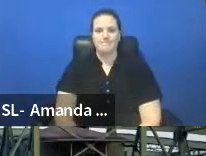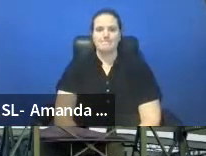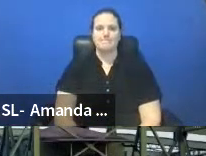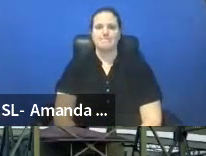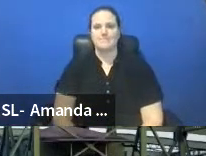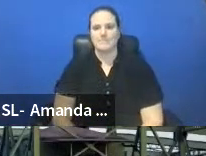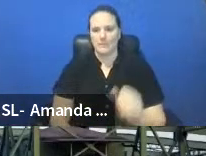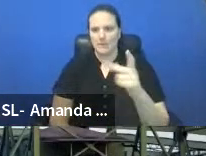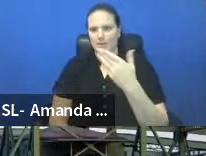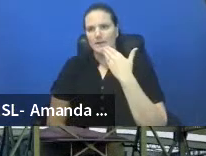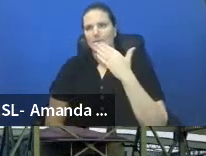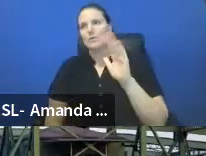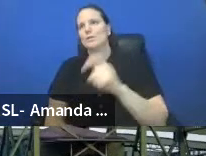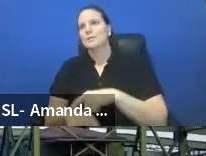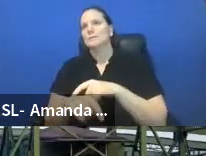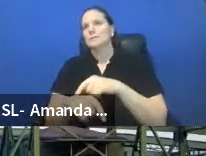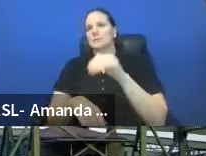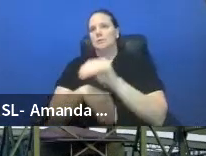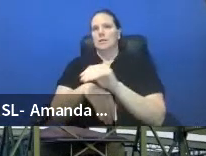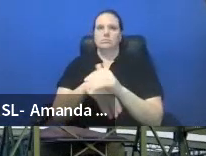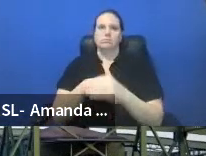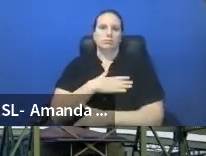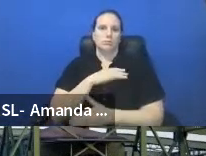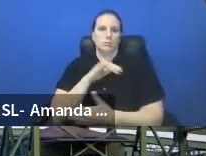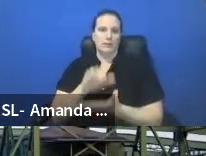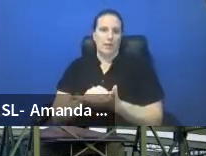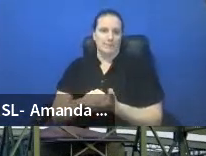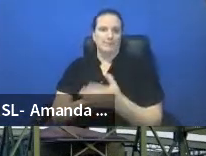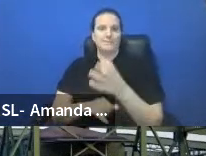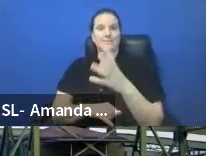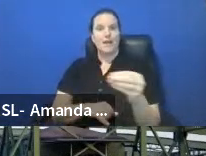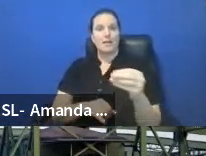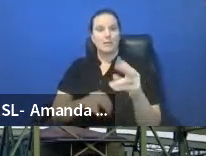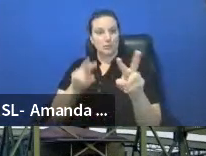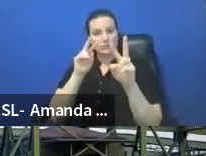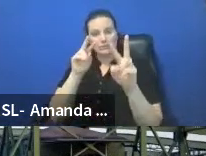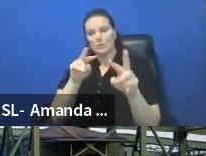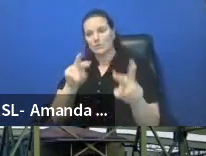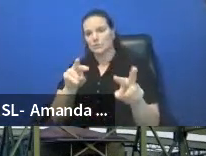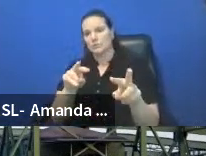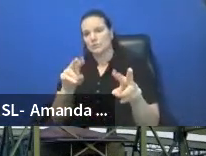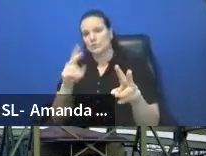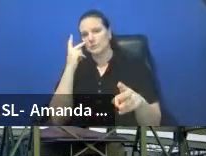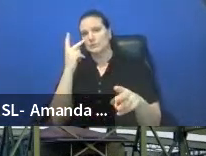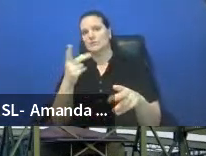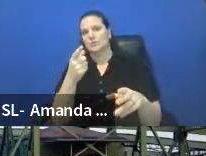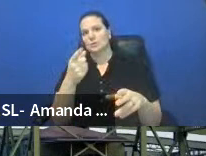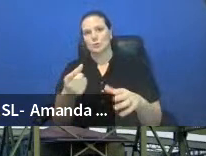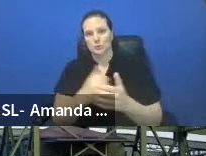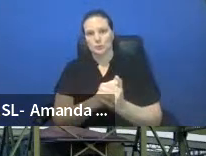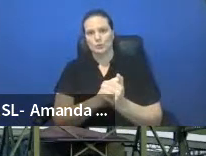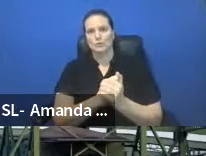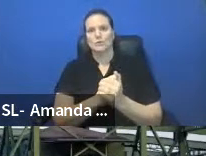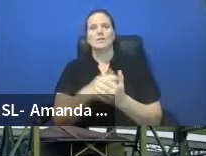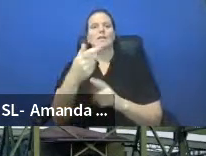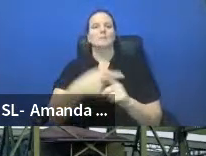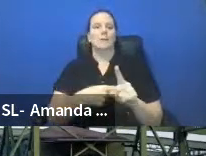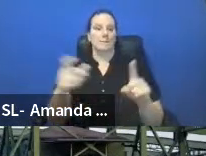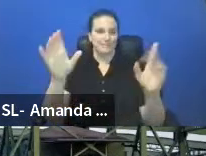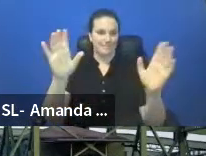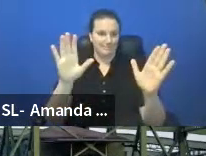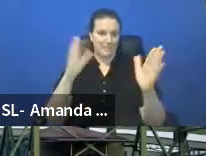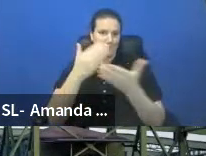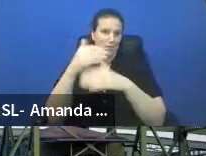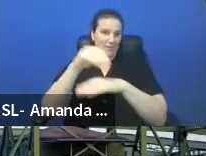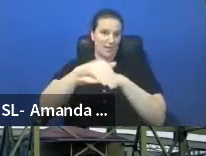All right. Thank you for the time this evening. We appreciate it and look forward to seeing you next month. Have a